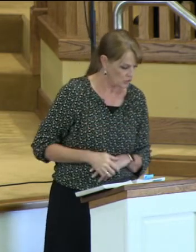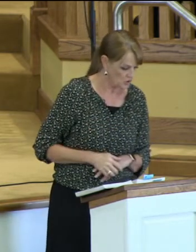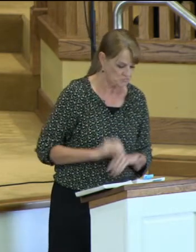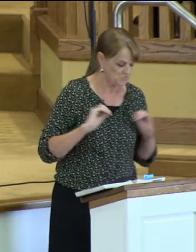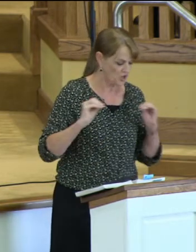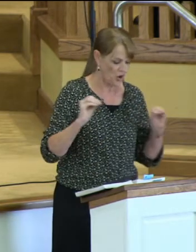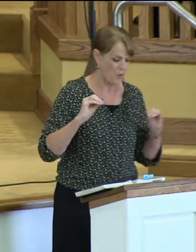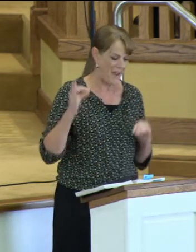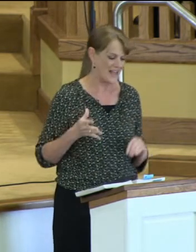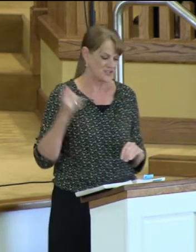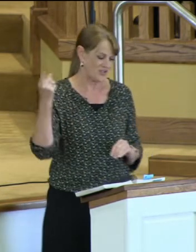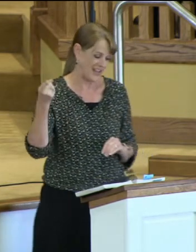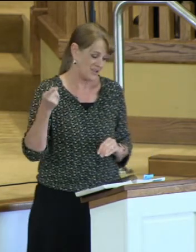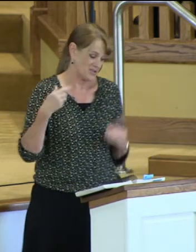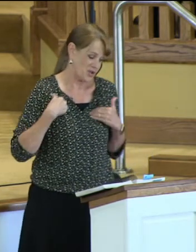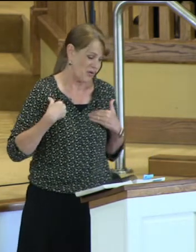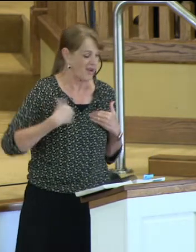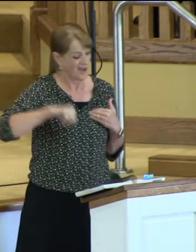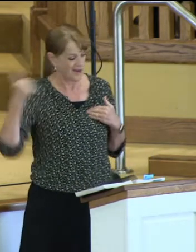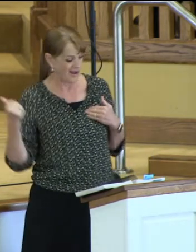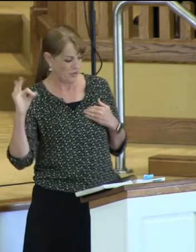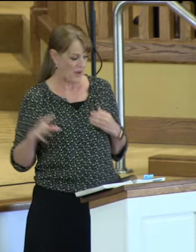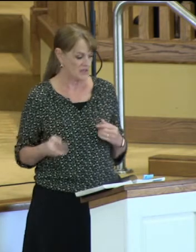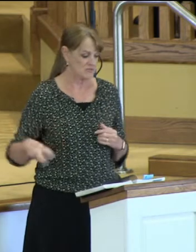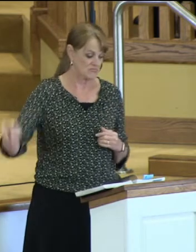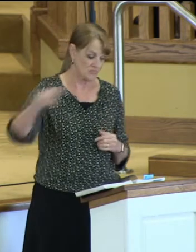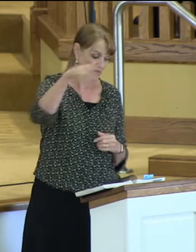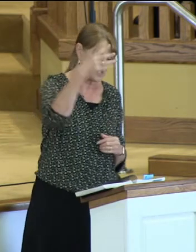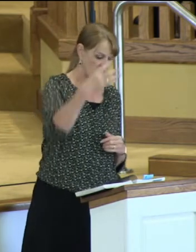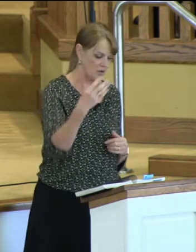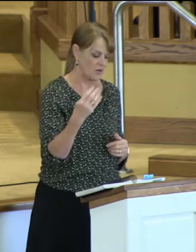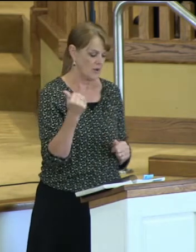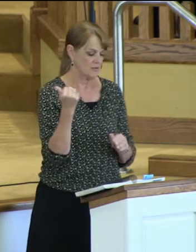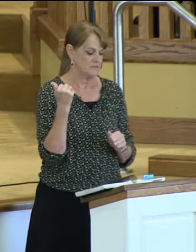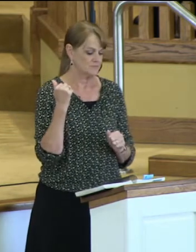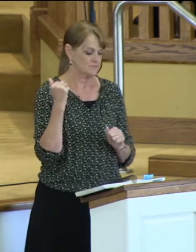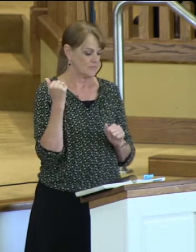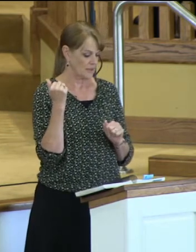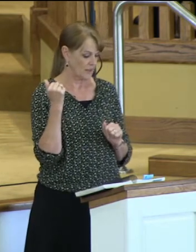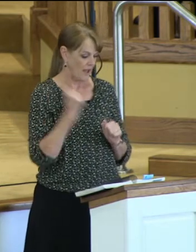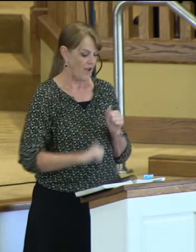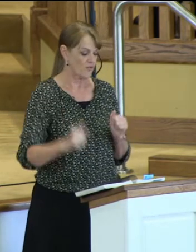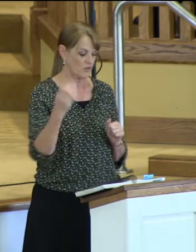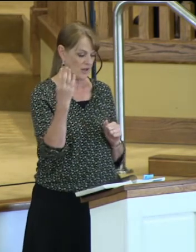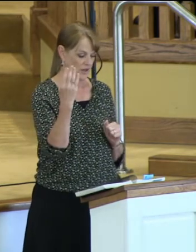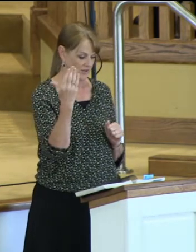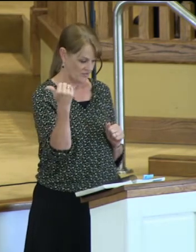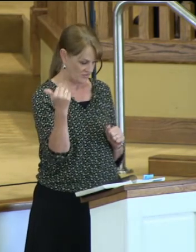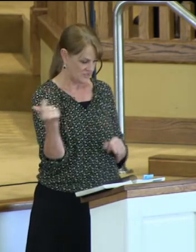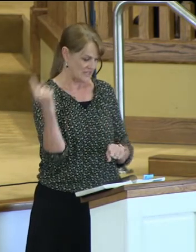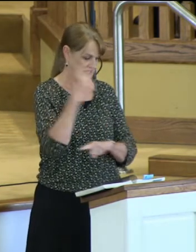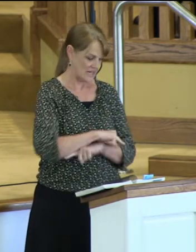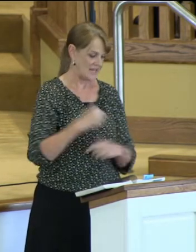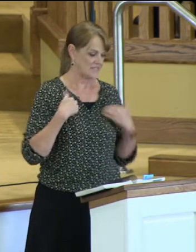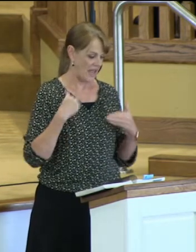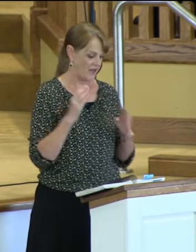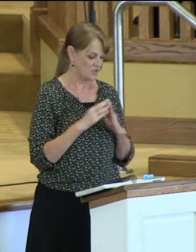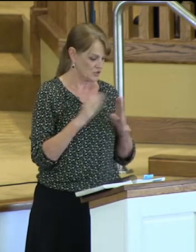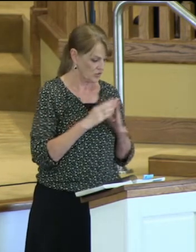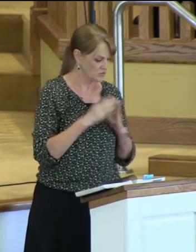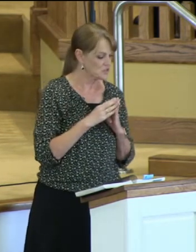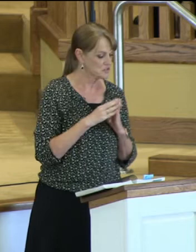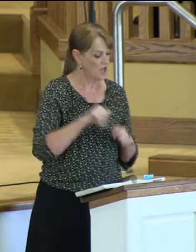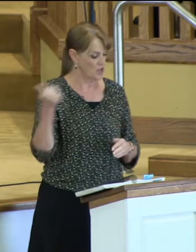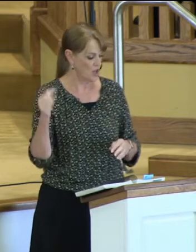Solis travels there every 15 days to have services. Pastor Marco Loza of the church in Santo Domingo helps in this